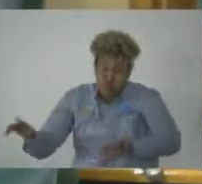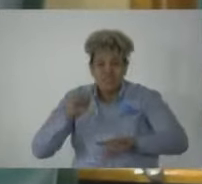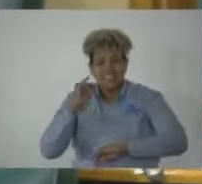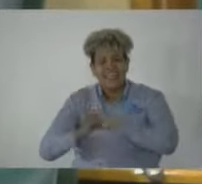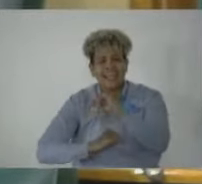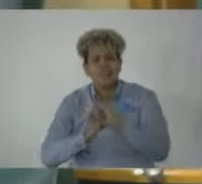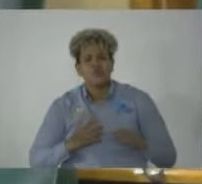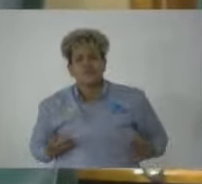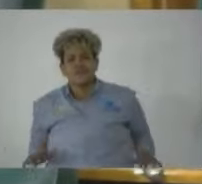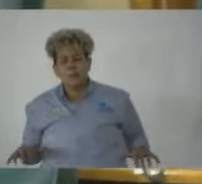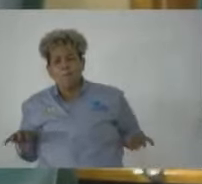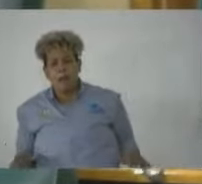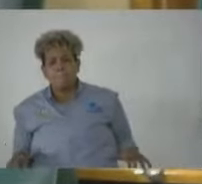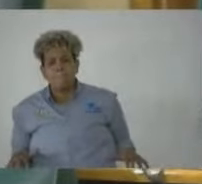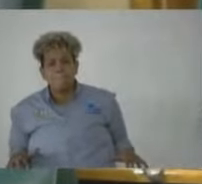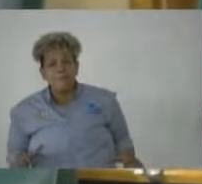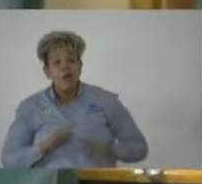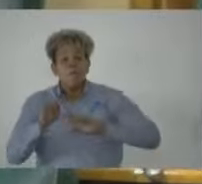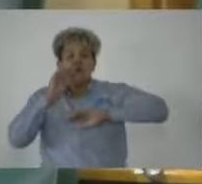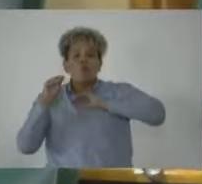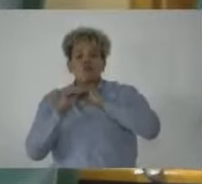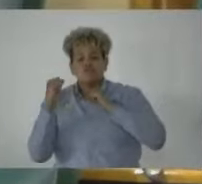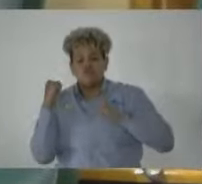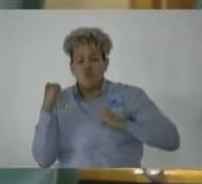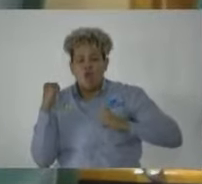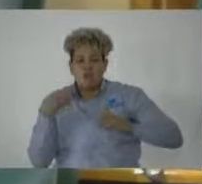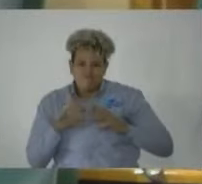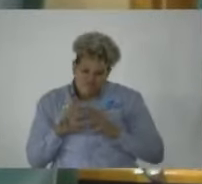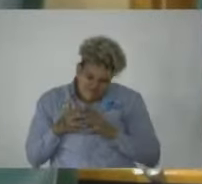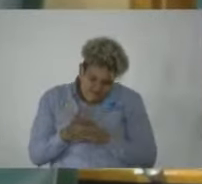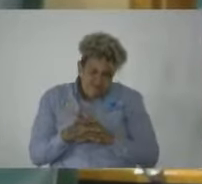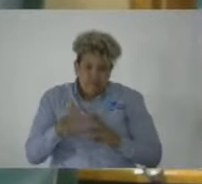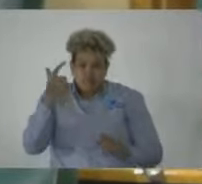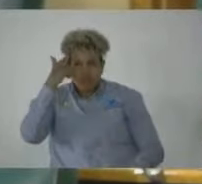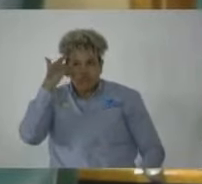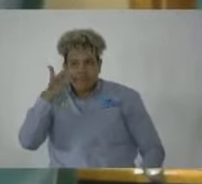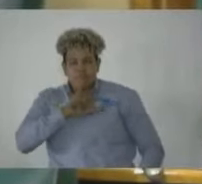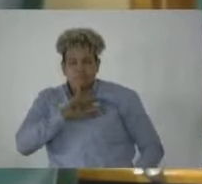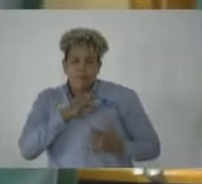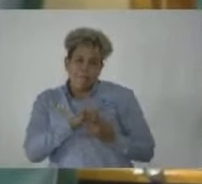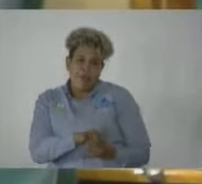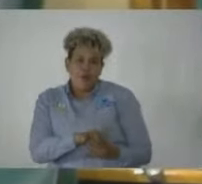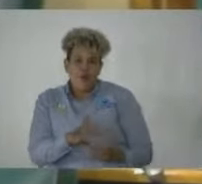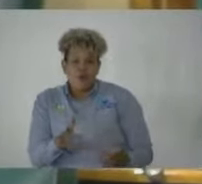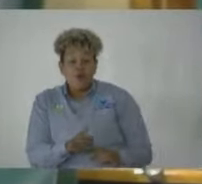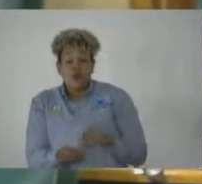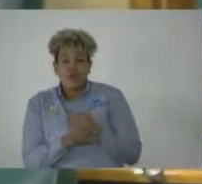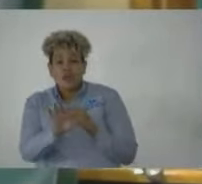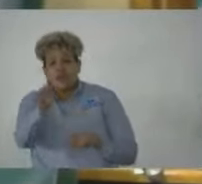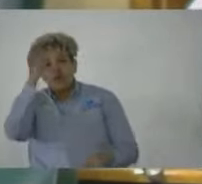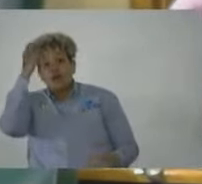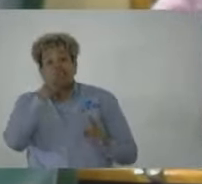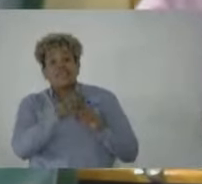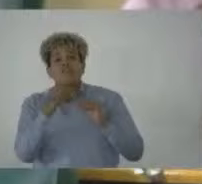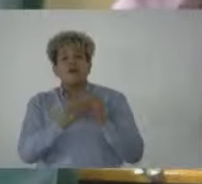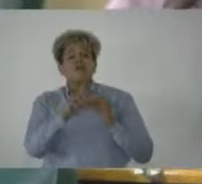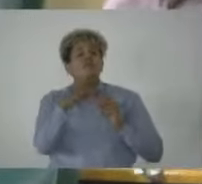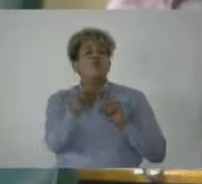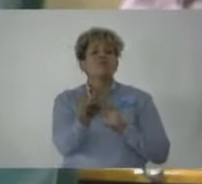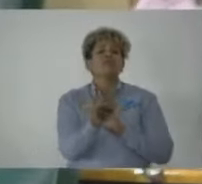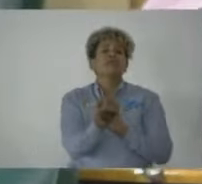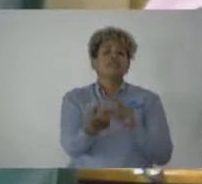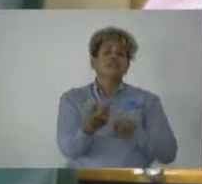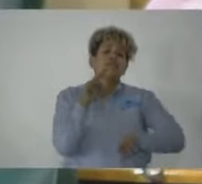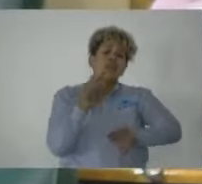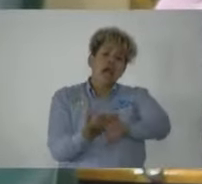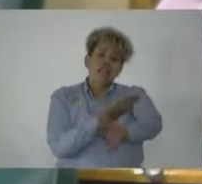institutionally, but will be firmly anchored in hearts and minds. Yes. Now, Madam Speaker, the opposition leader